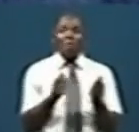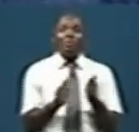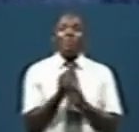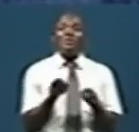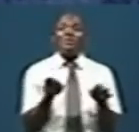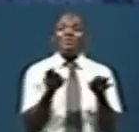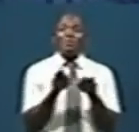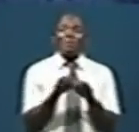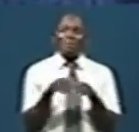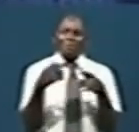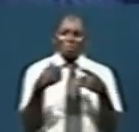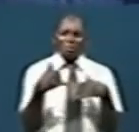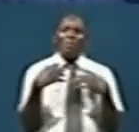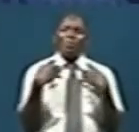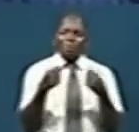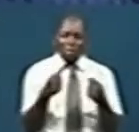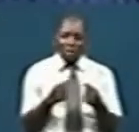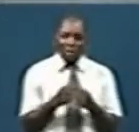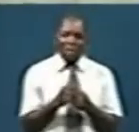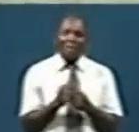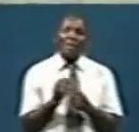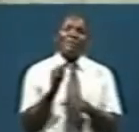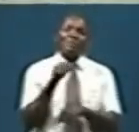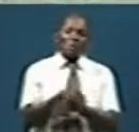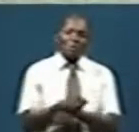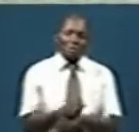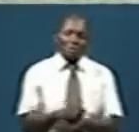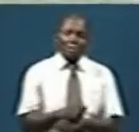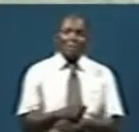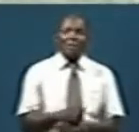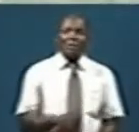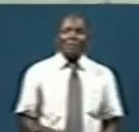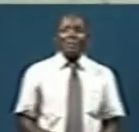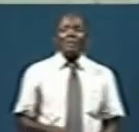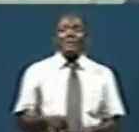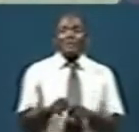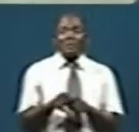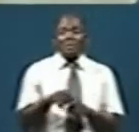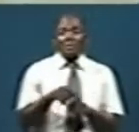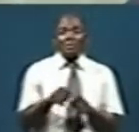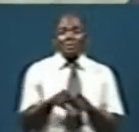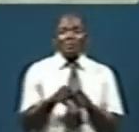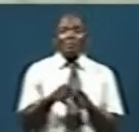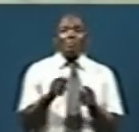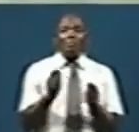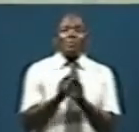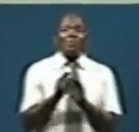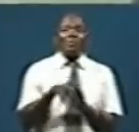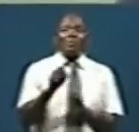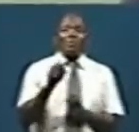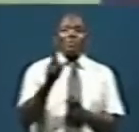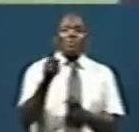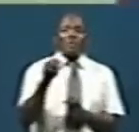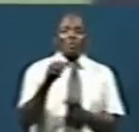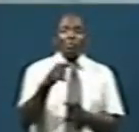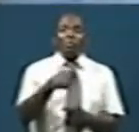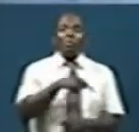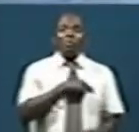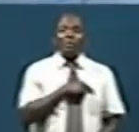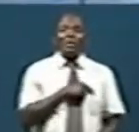us preparing very well, you know, to face them. The Black Stars are also in the same group with Sudan. The 2021 qualifiers will